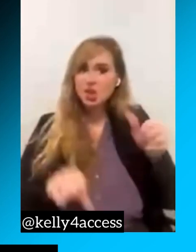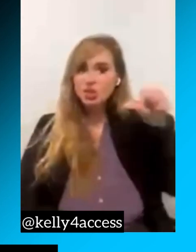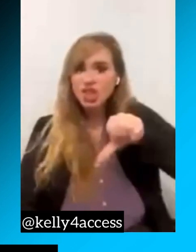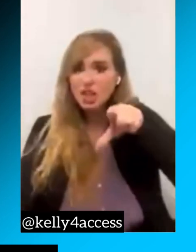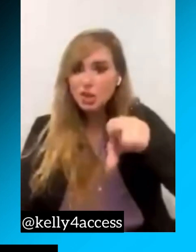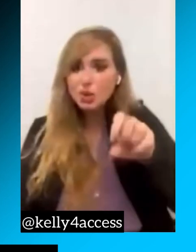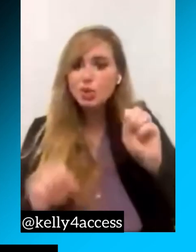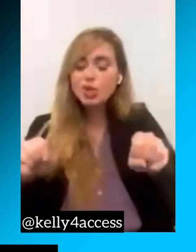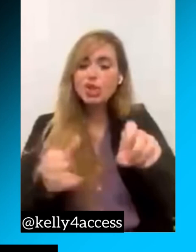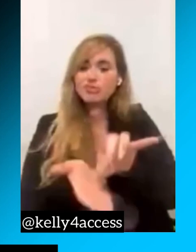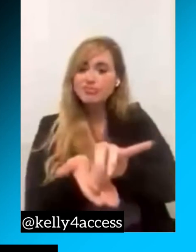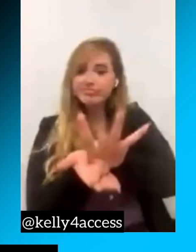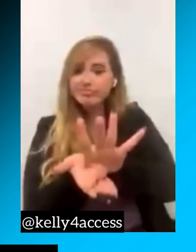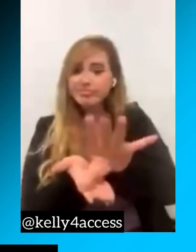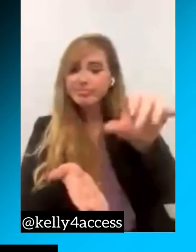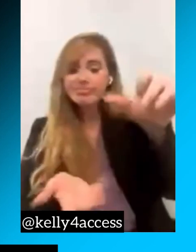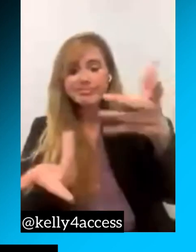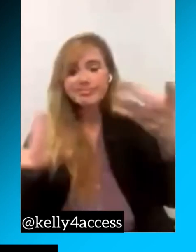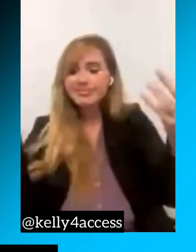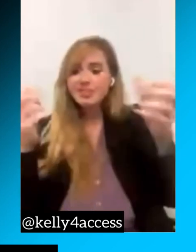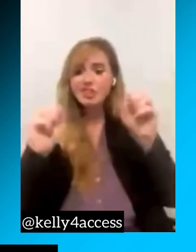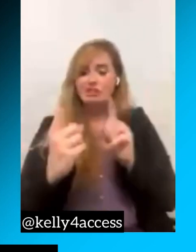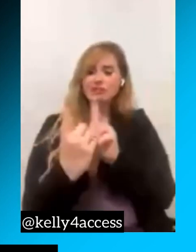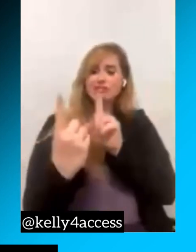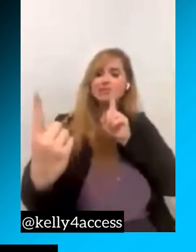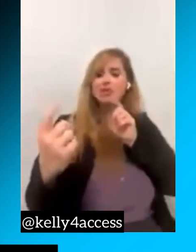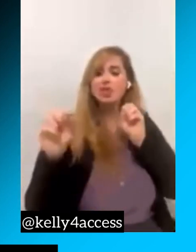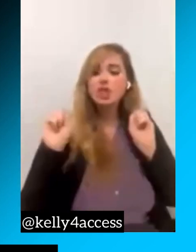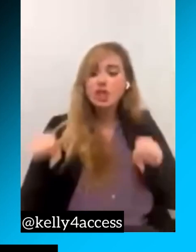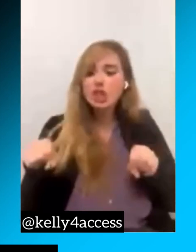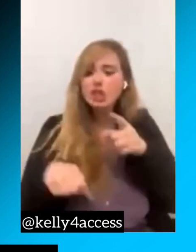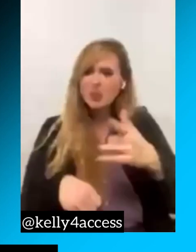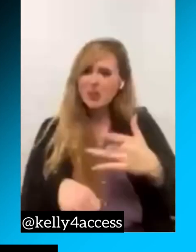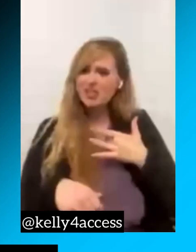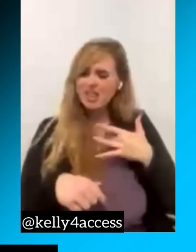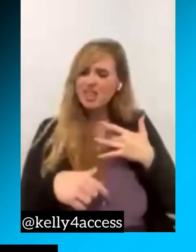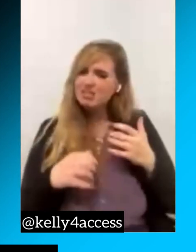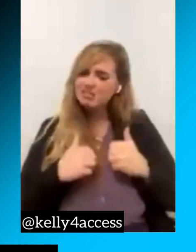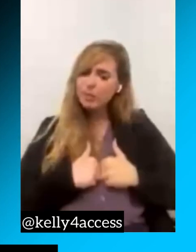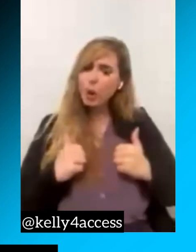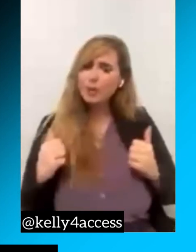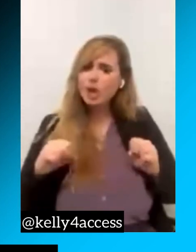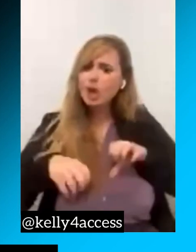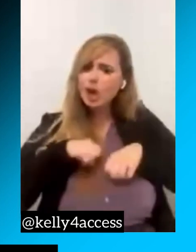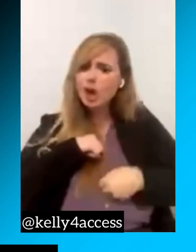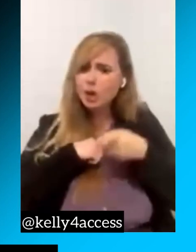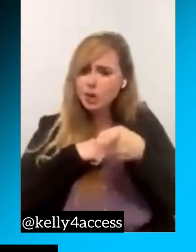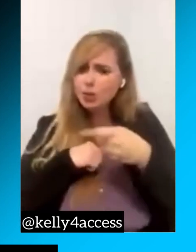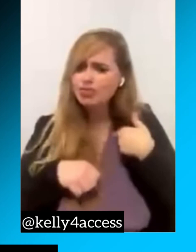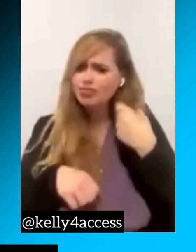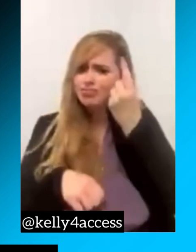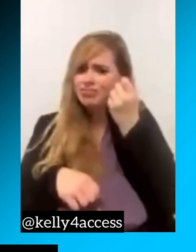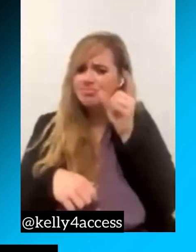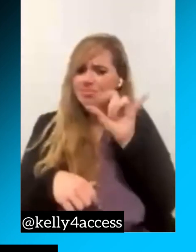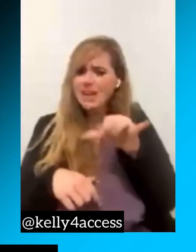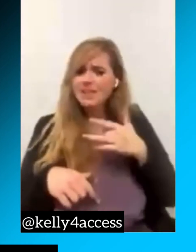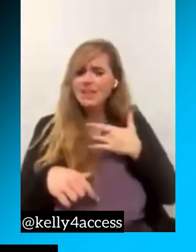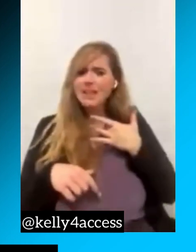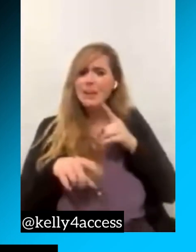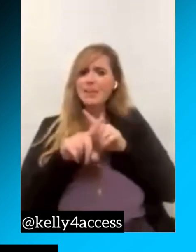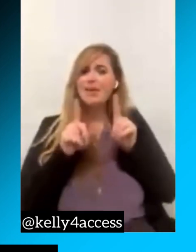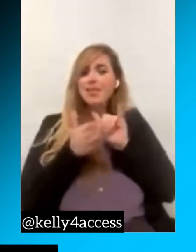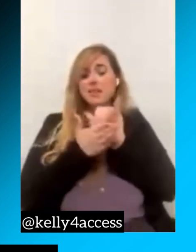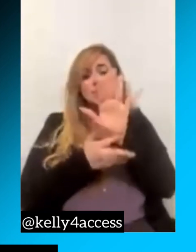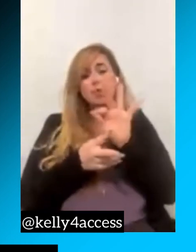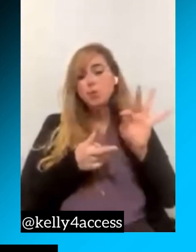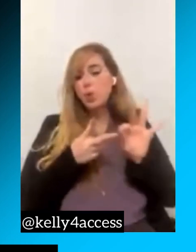and it leaves you open for hurt. And I know that that's scary. But it's your choice whether or not you